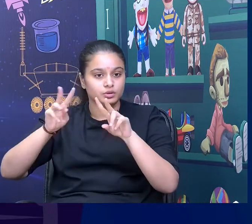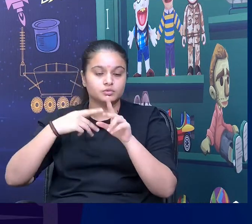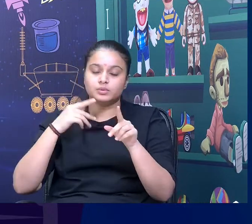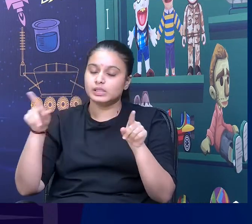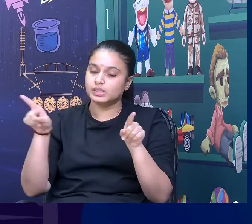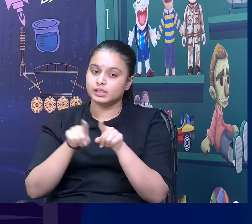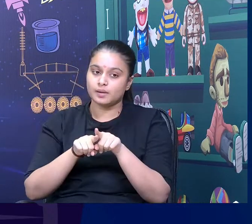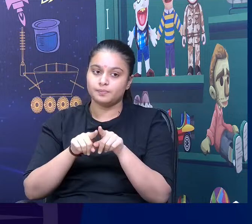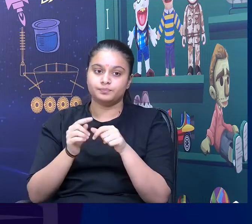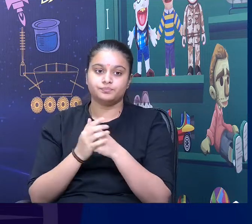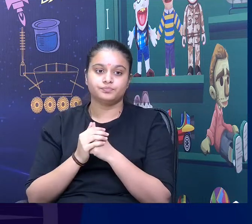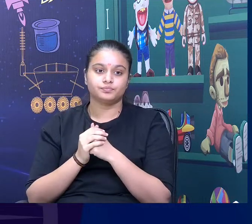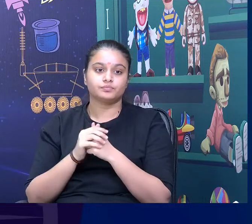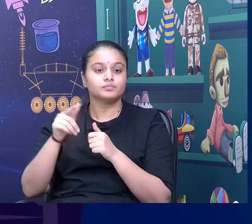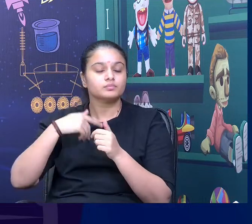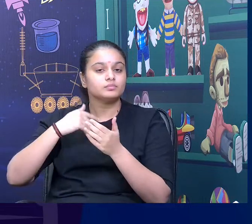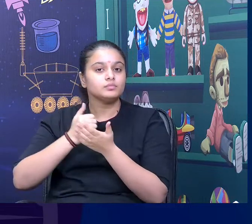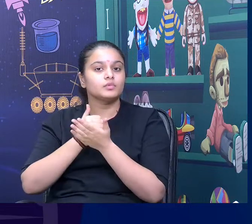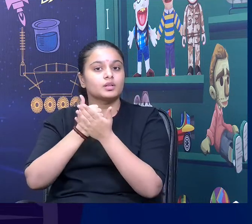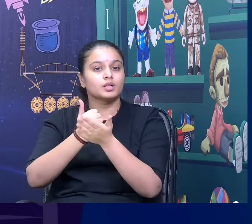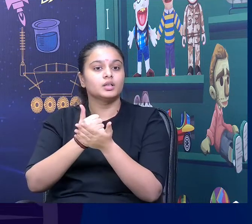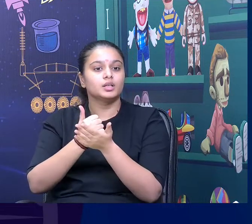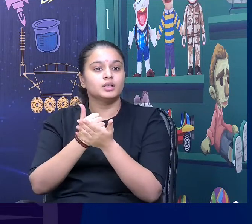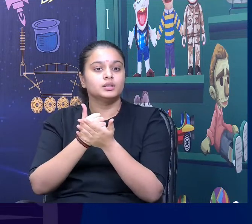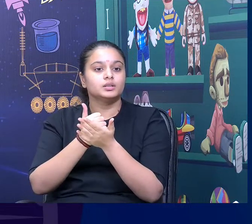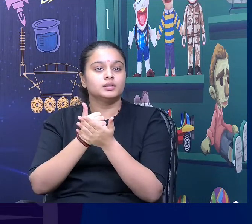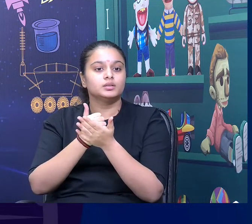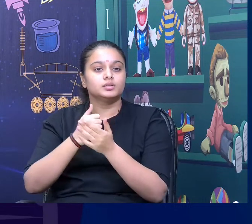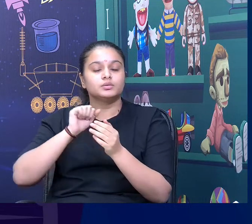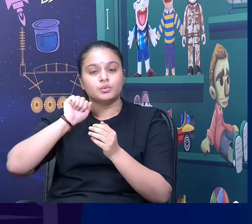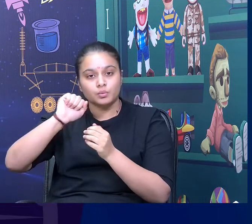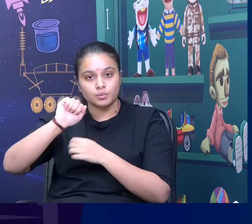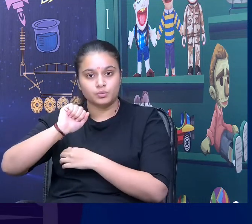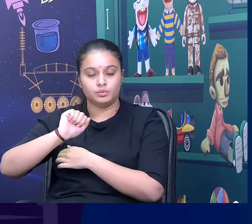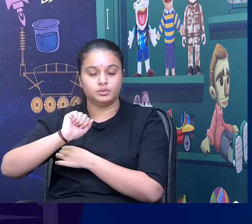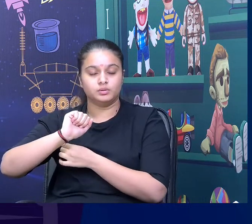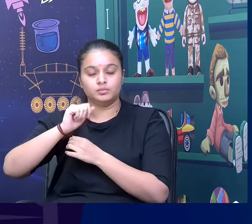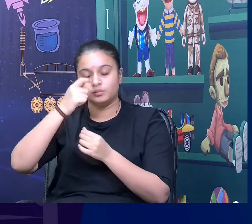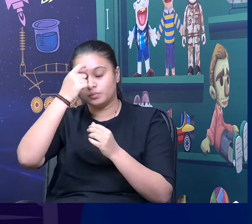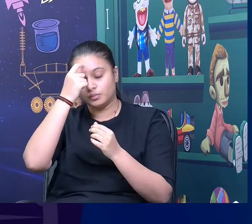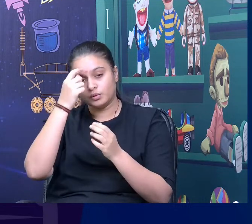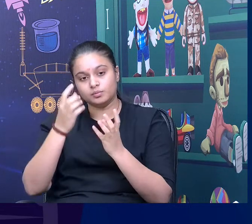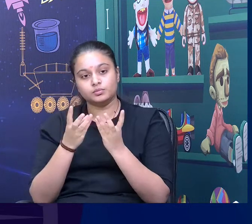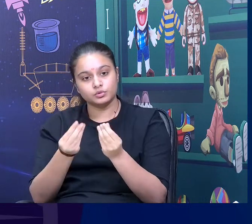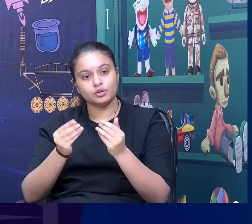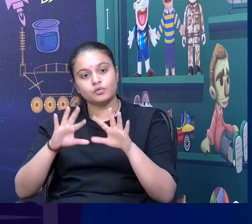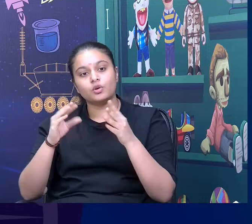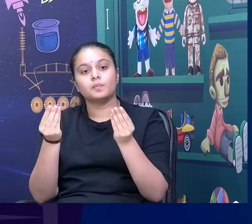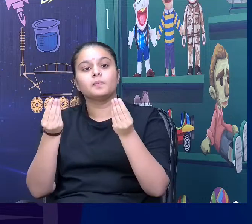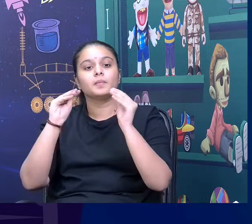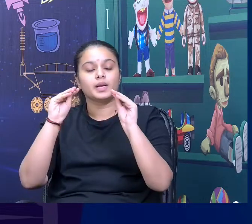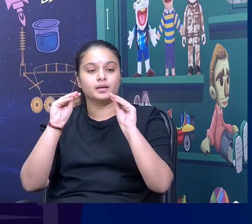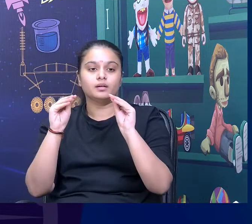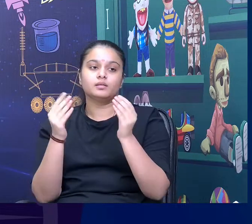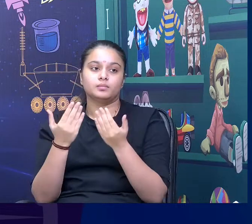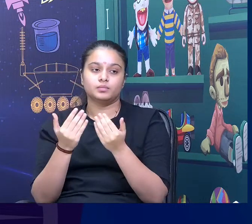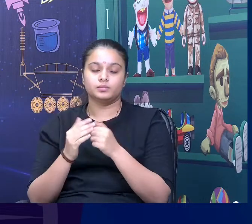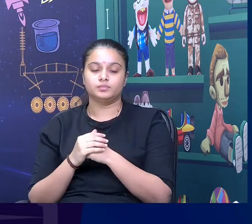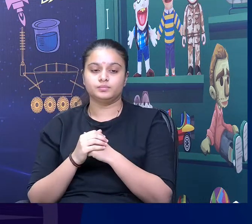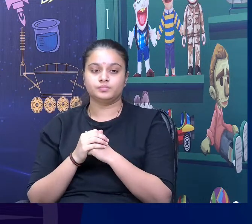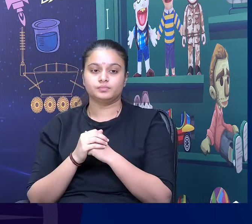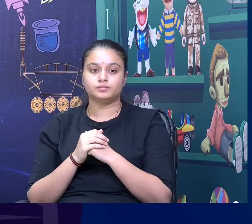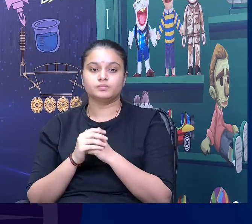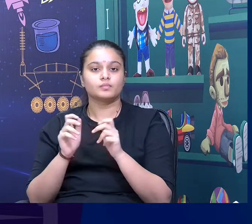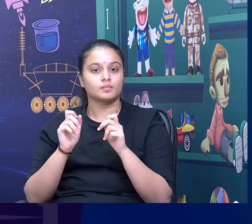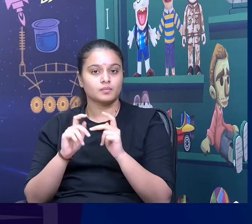same, as it will help you not just deal with your current situation but to become better, always become better.